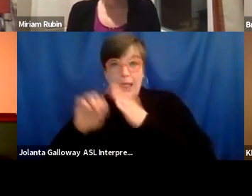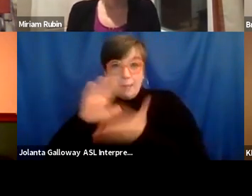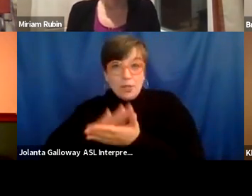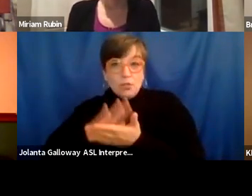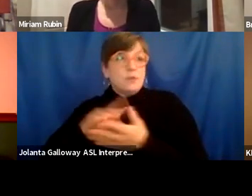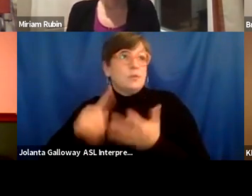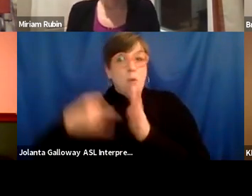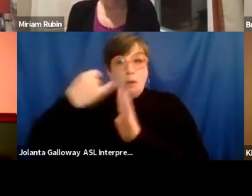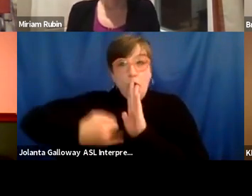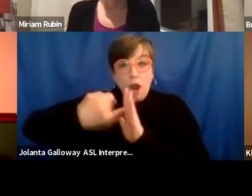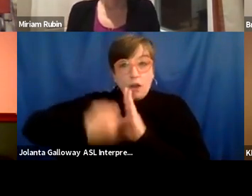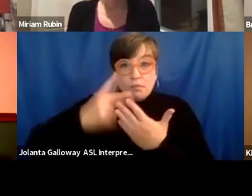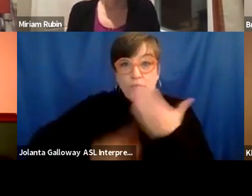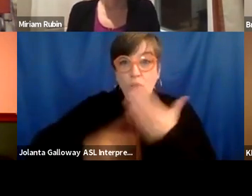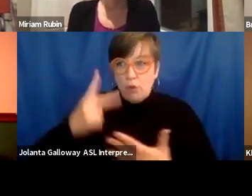an arts program,